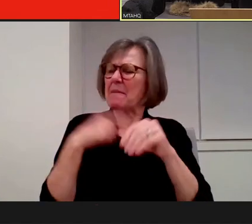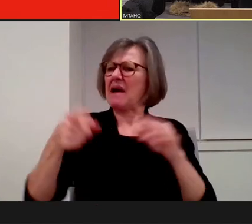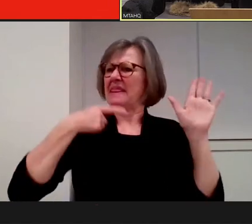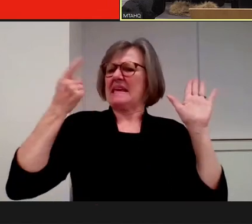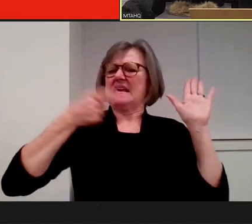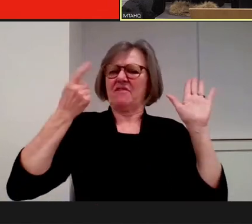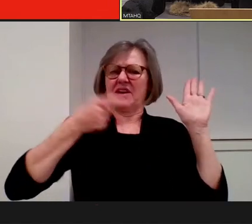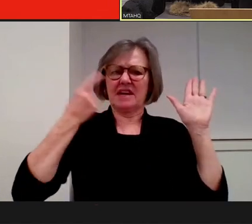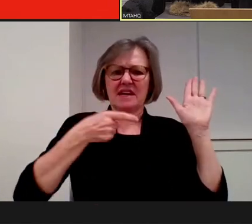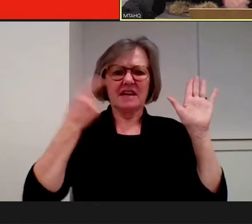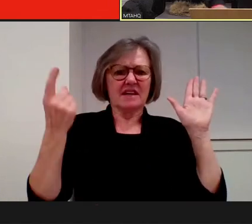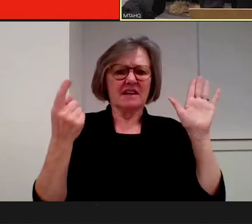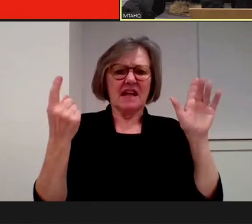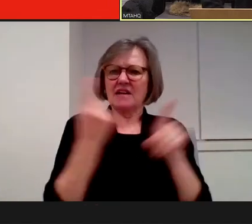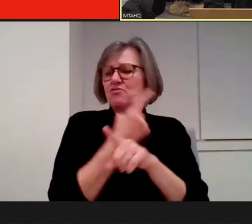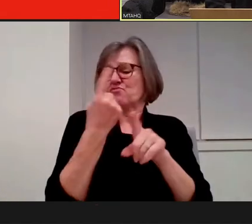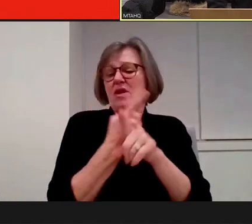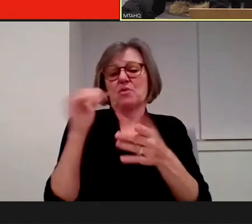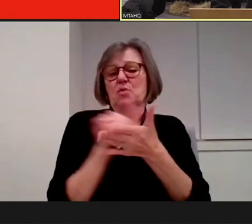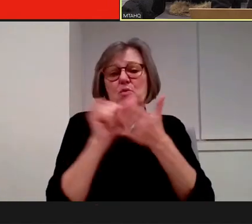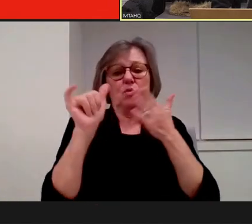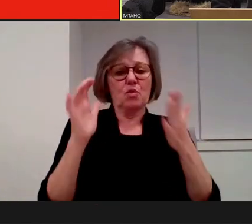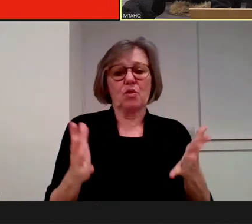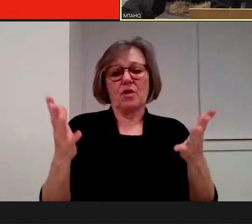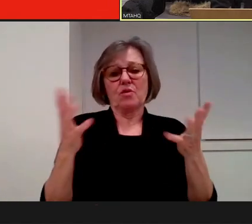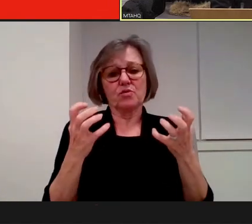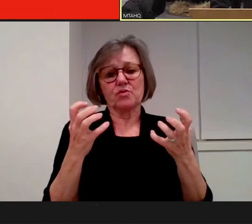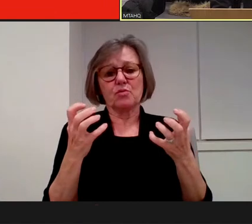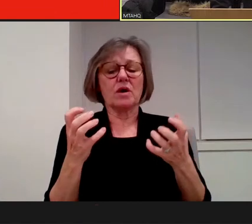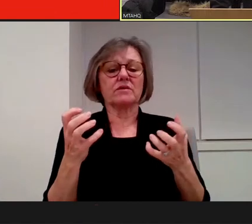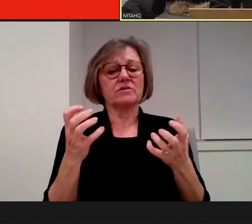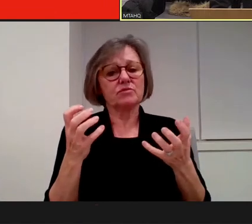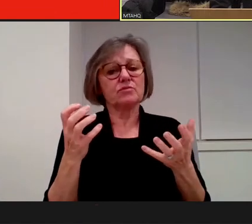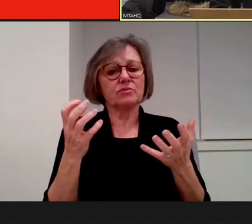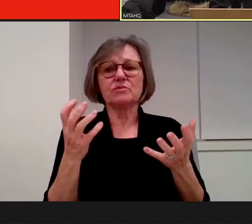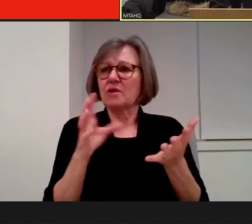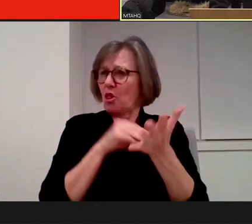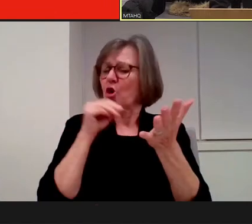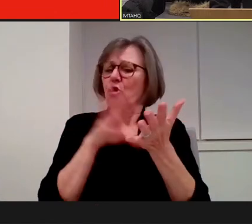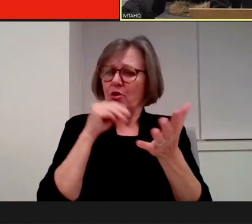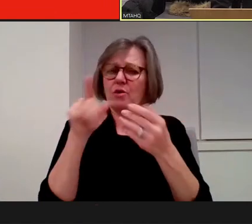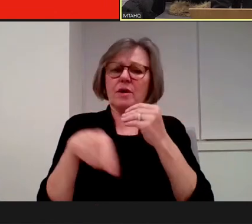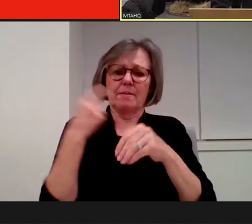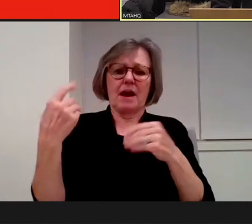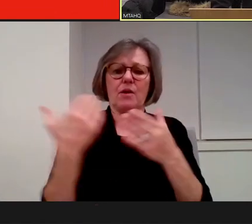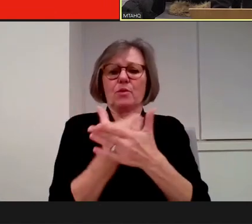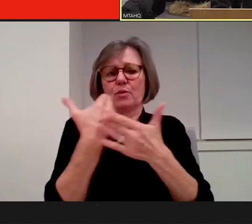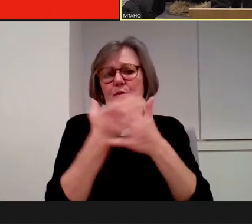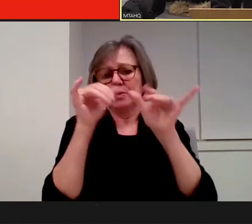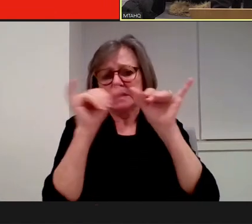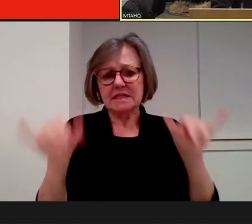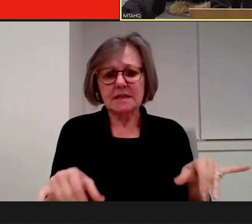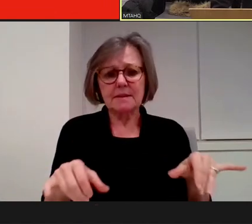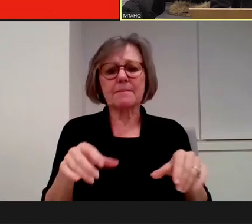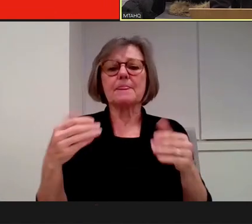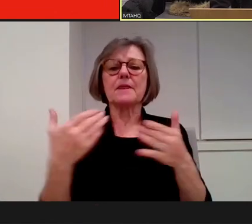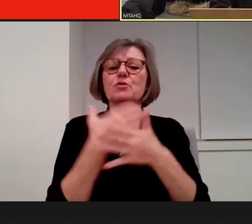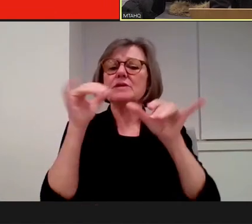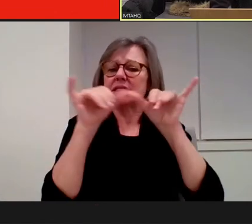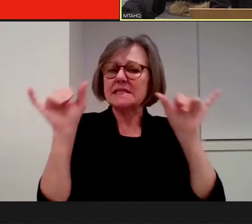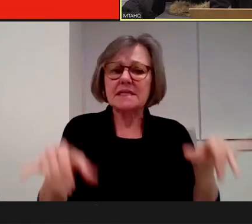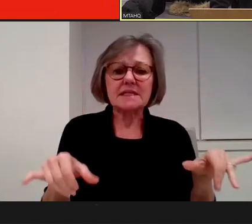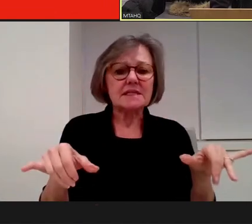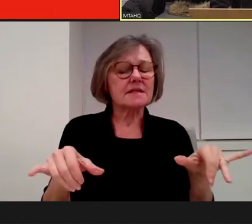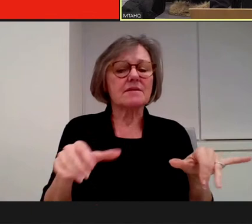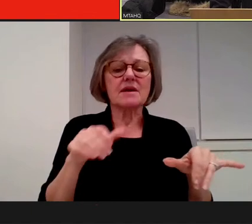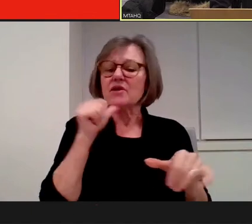a regular New Yorker who just wants insight about the new systems. And the new systems also don't